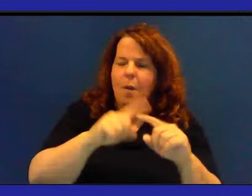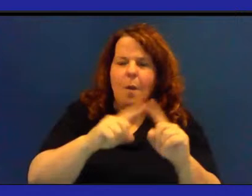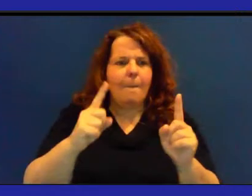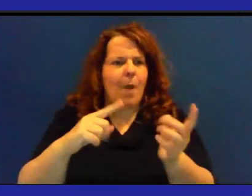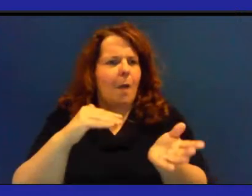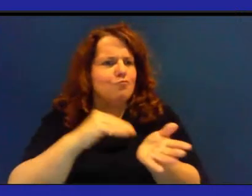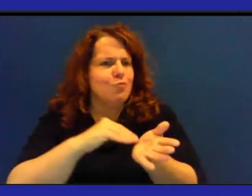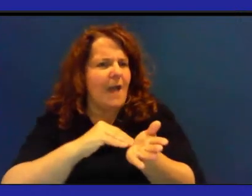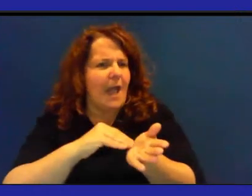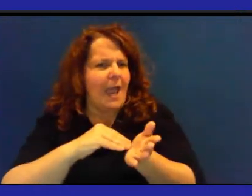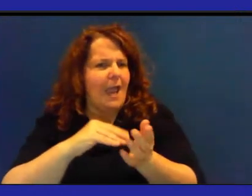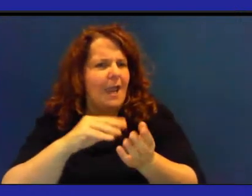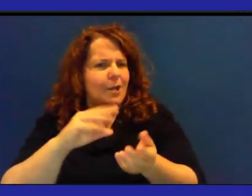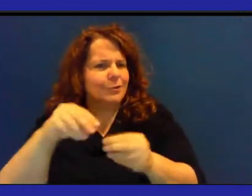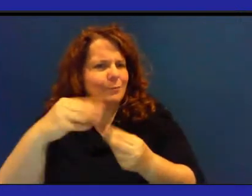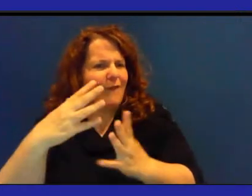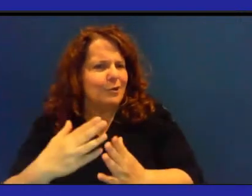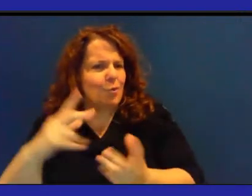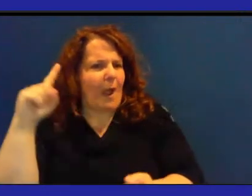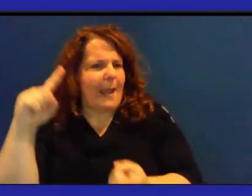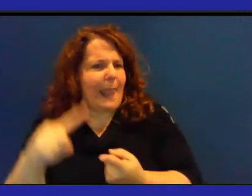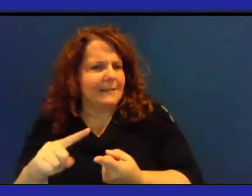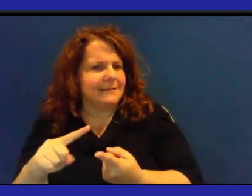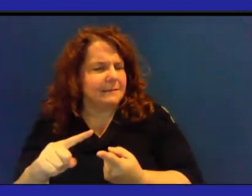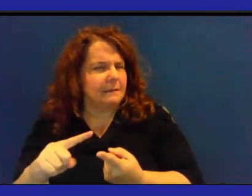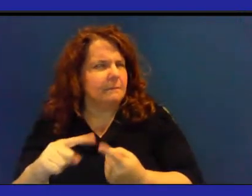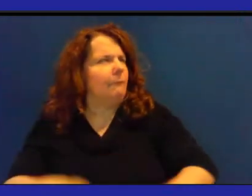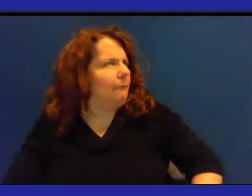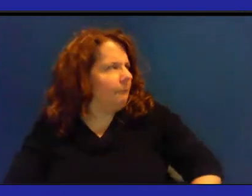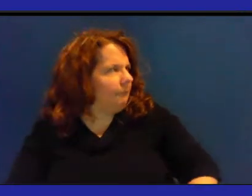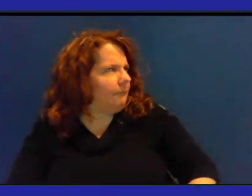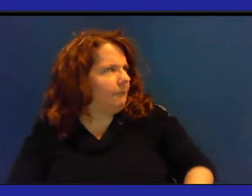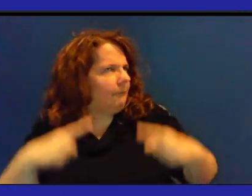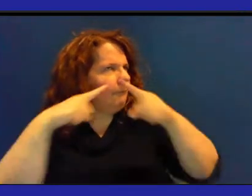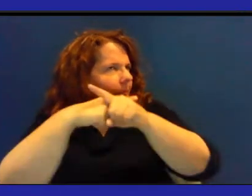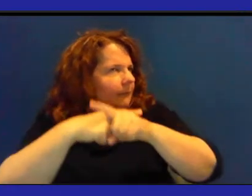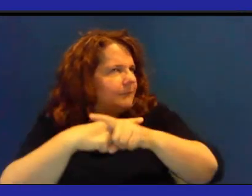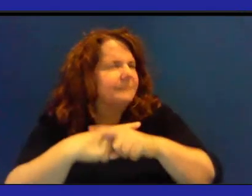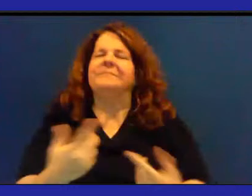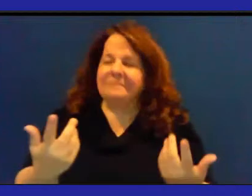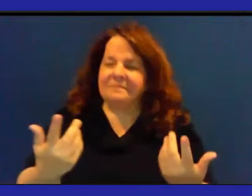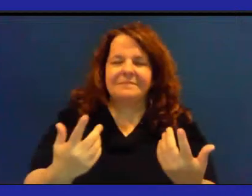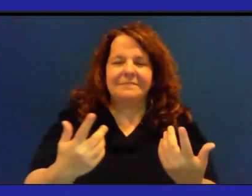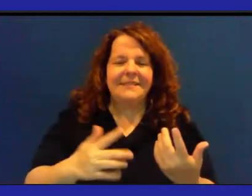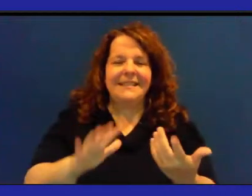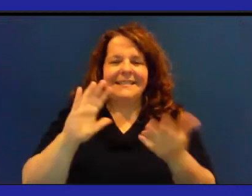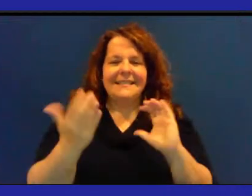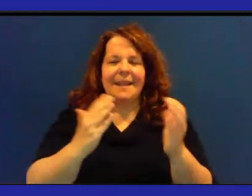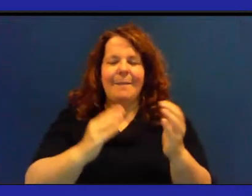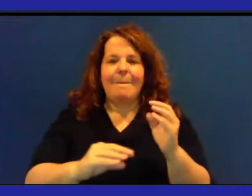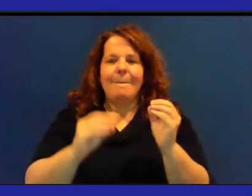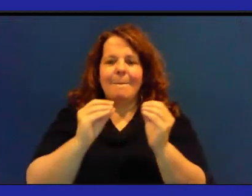less. I mean, right, because part of the problem with Epic, and it's been more for the